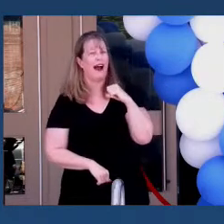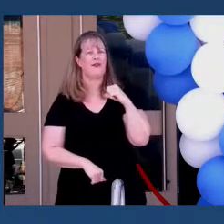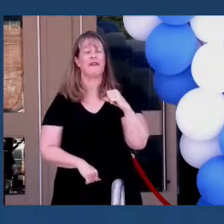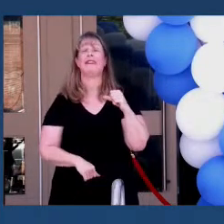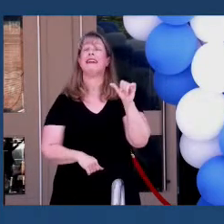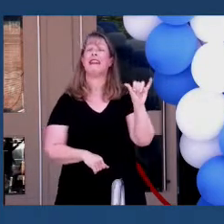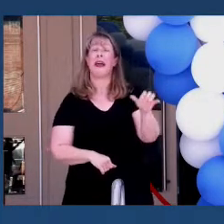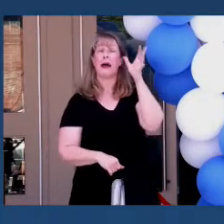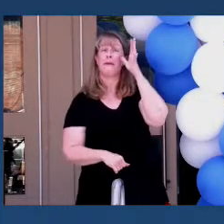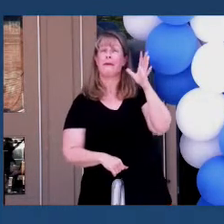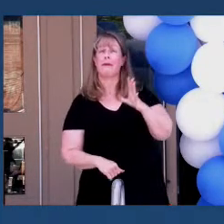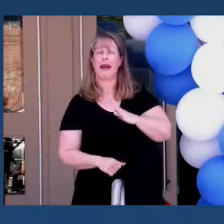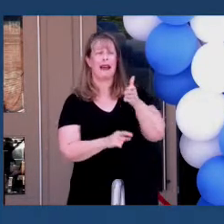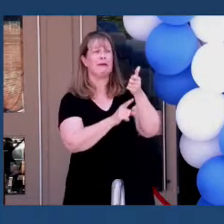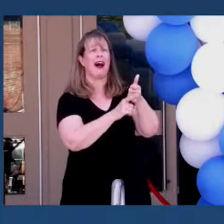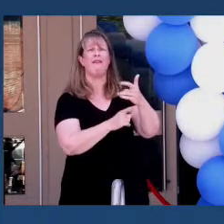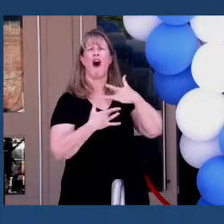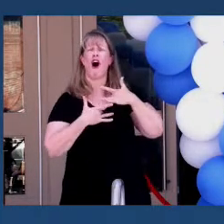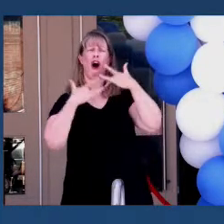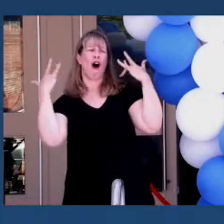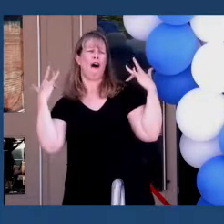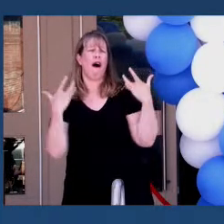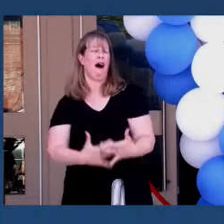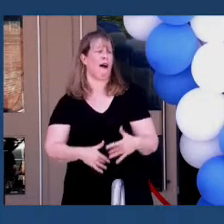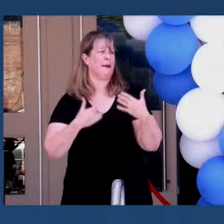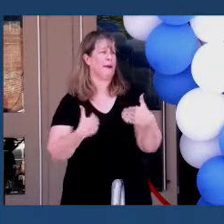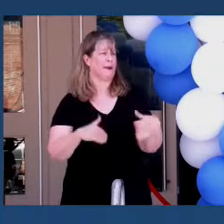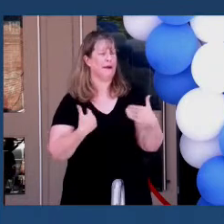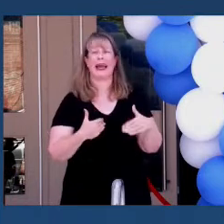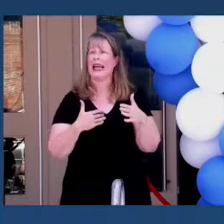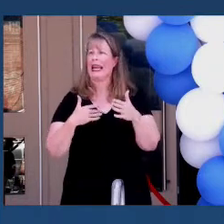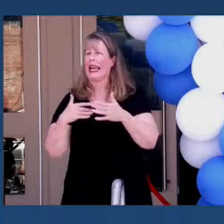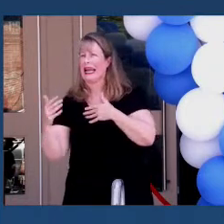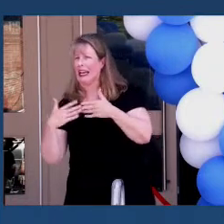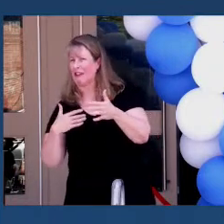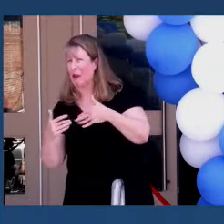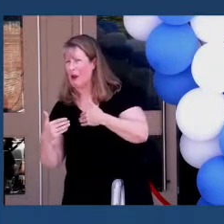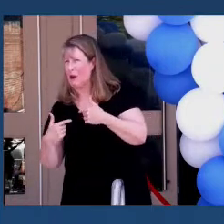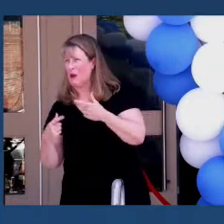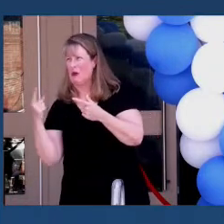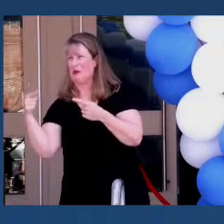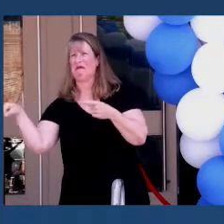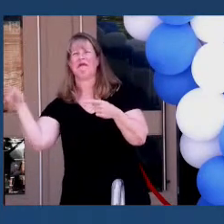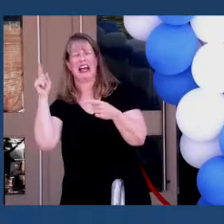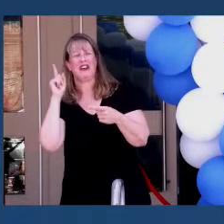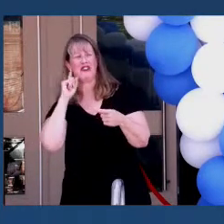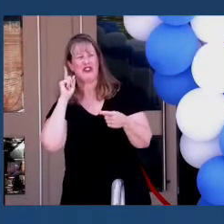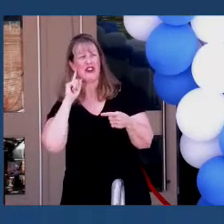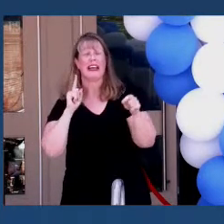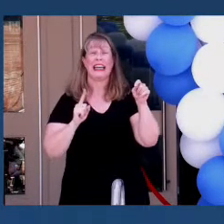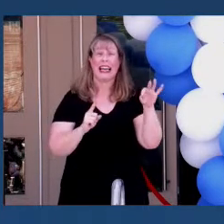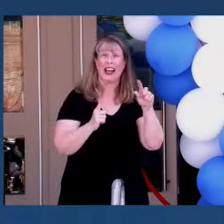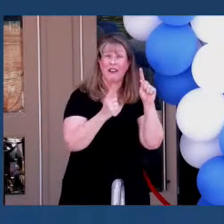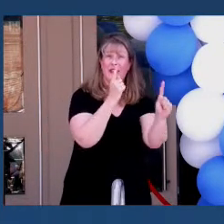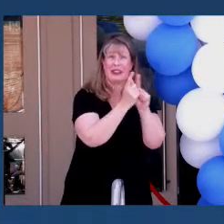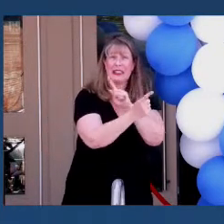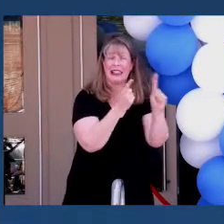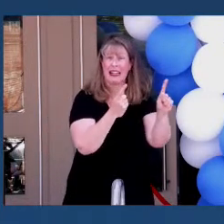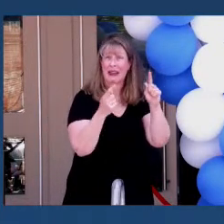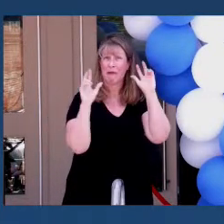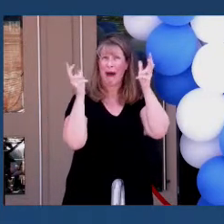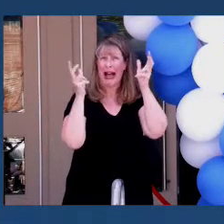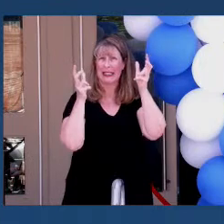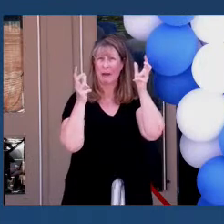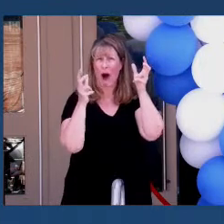man who had an enormous heart, although I'm told, not from experience, but I am told, if you were with him on the basketball court,